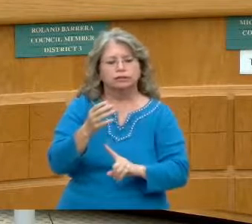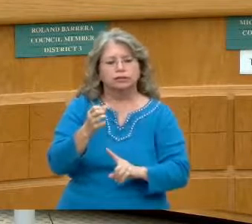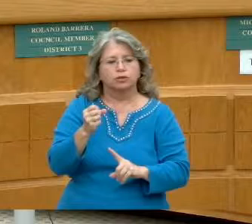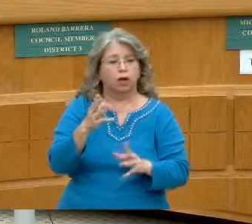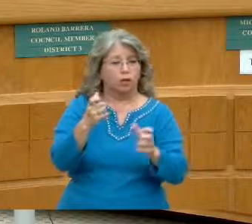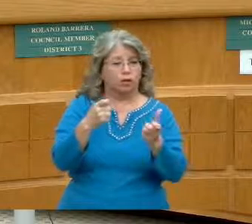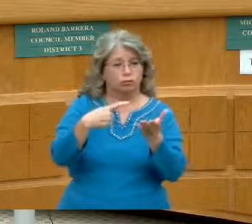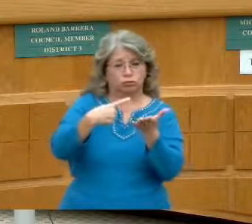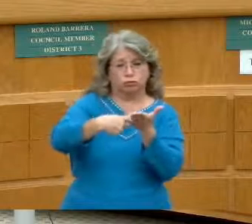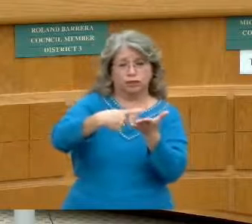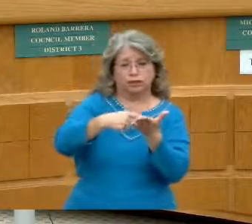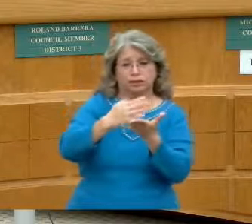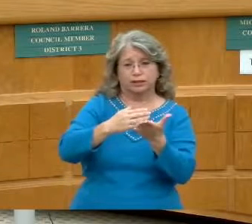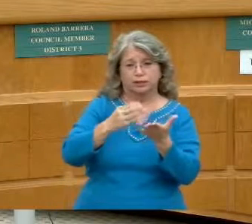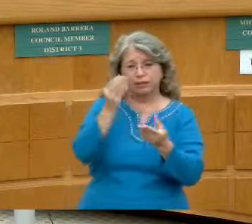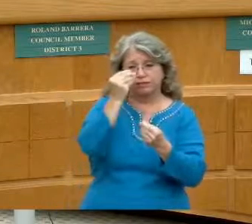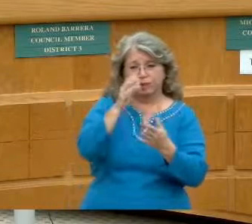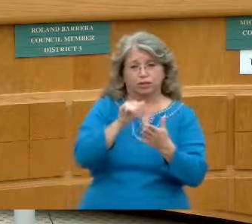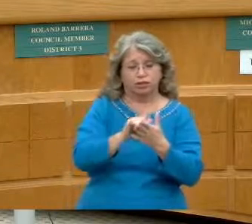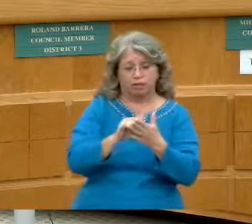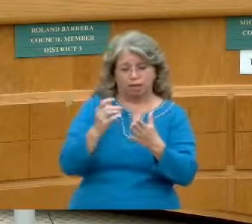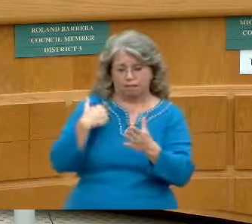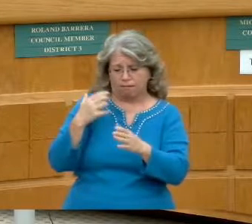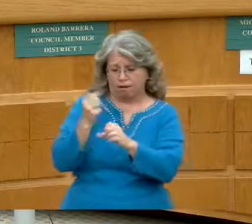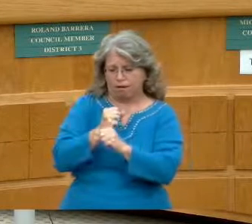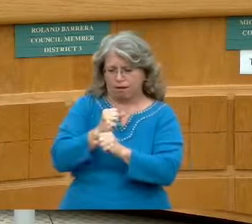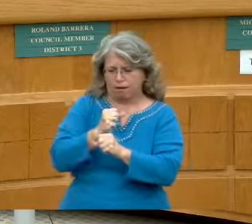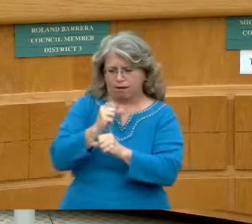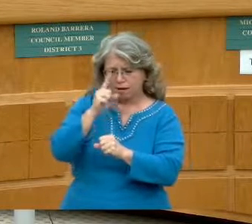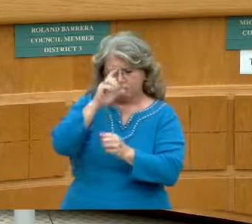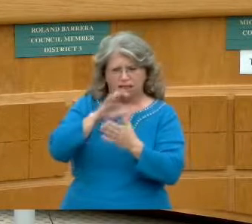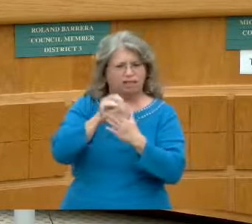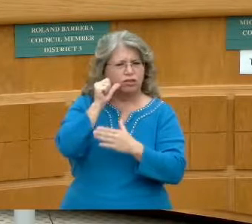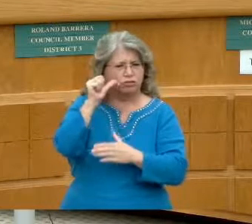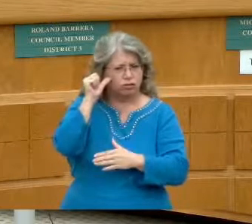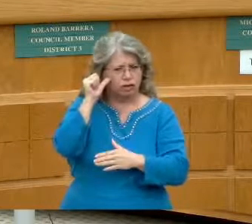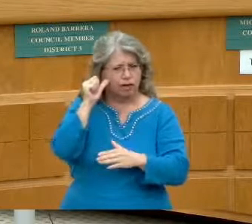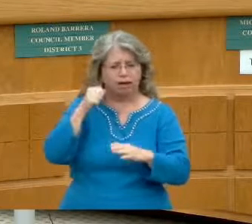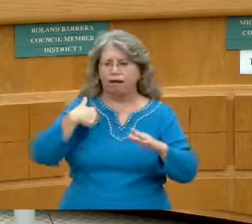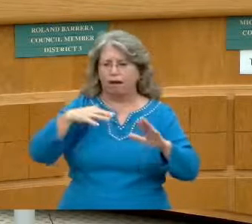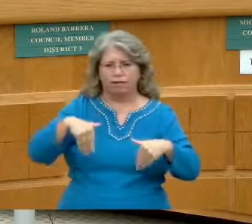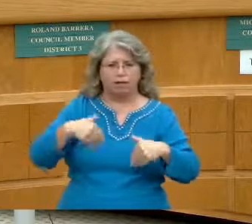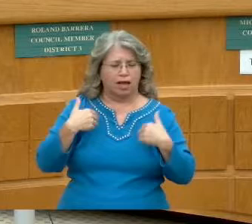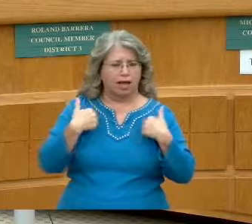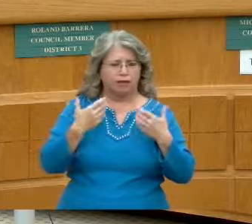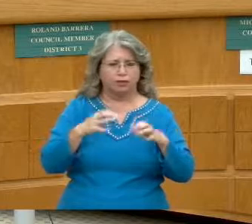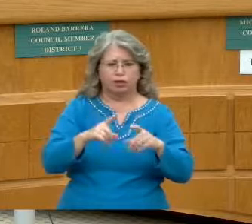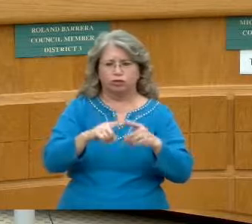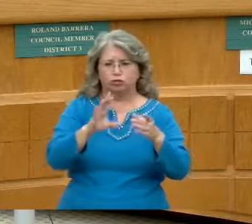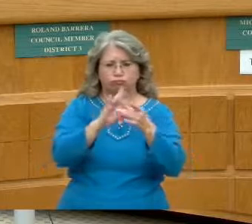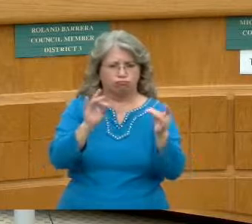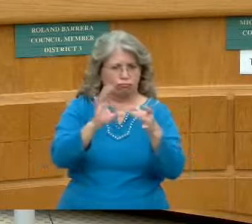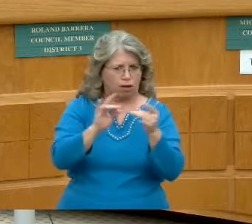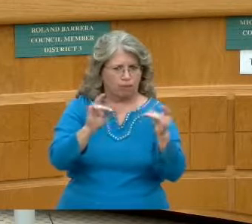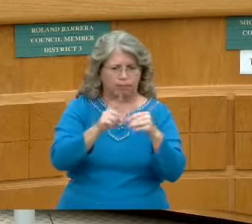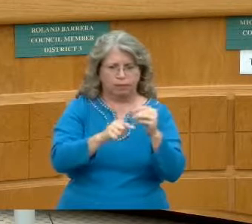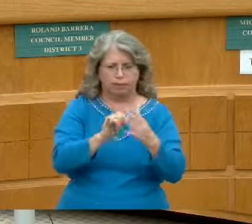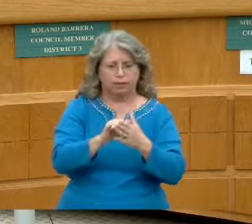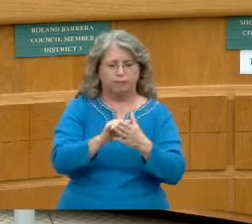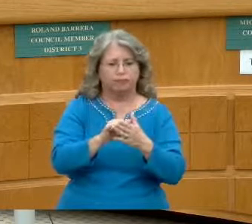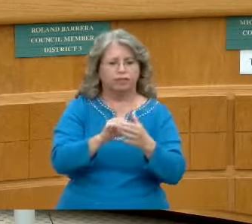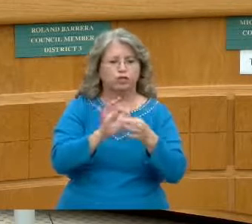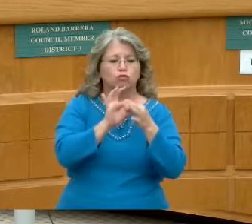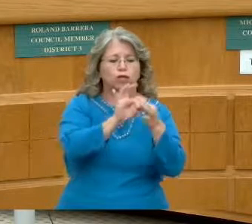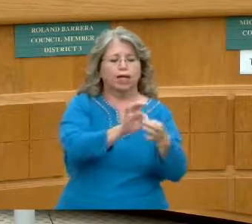some information that came out, I believe, yesterday, but I had not had a chance to weigh in or comment on it, and that has to do